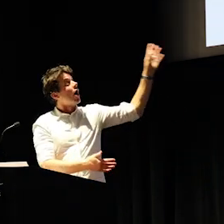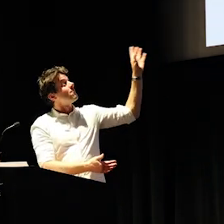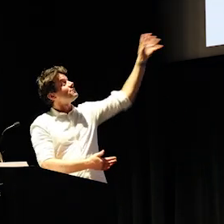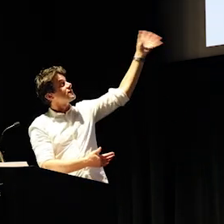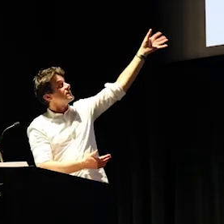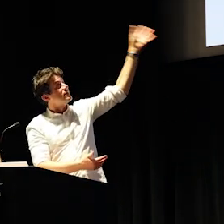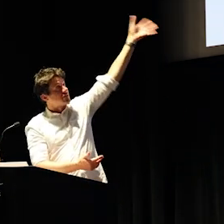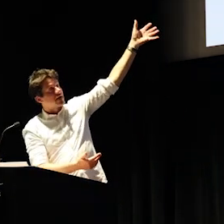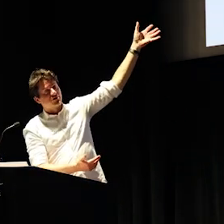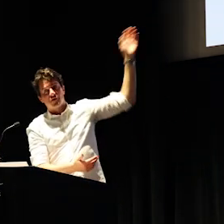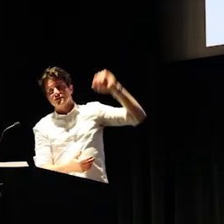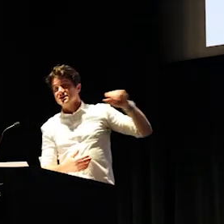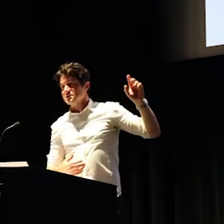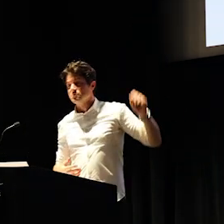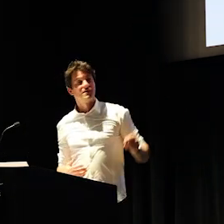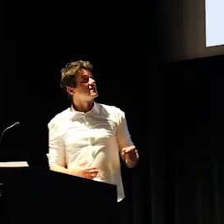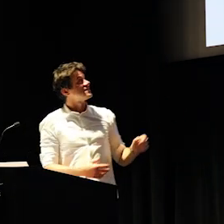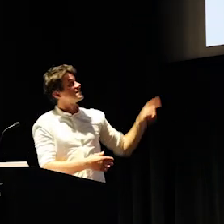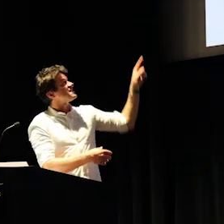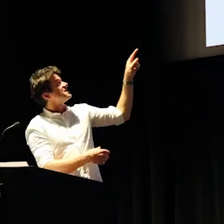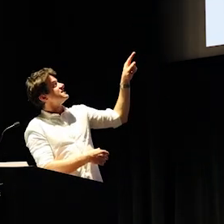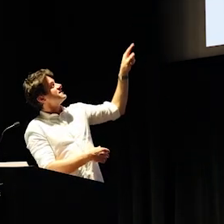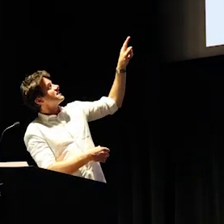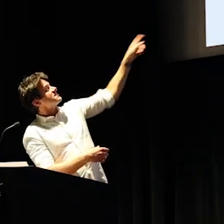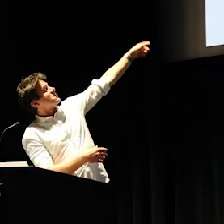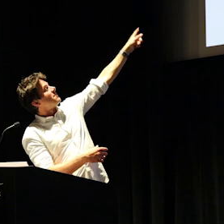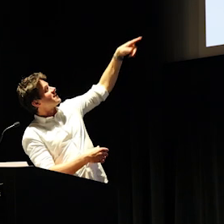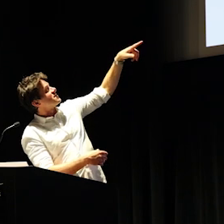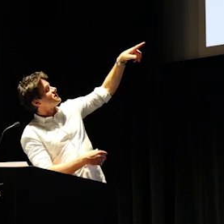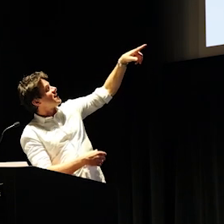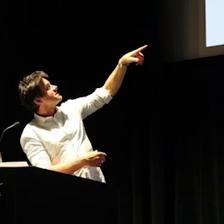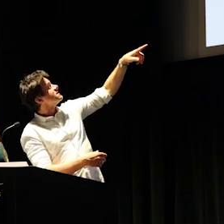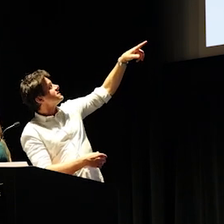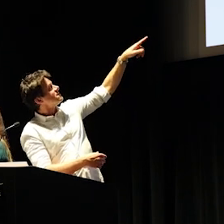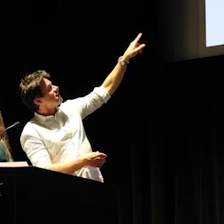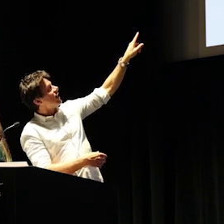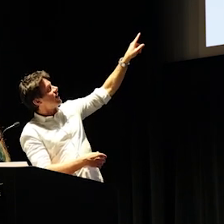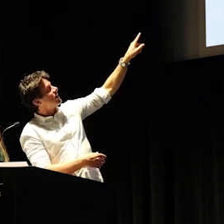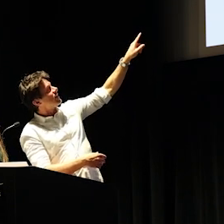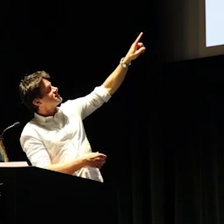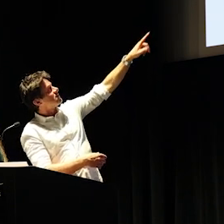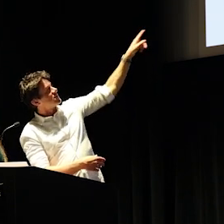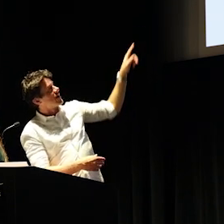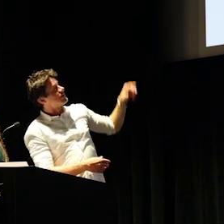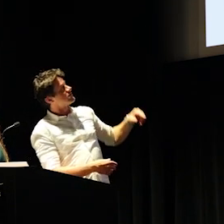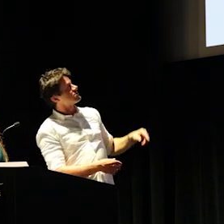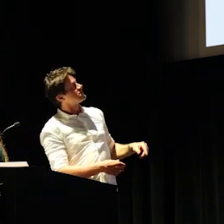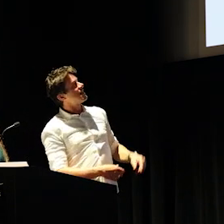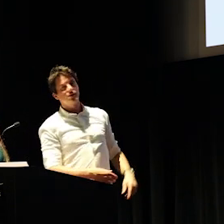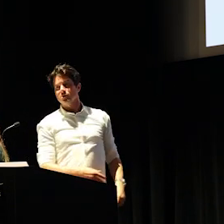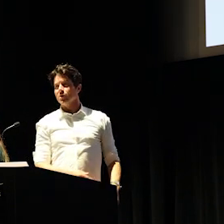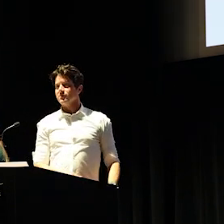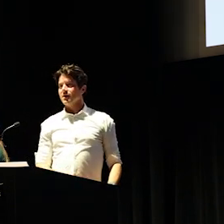anyway, that's what Cocktail Revival is this big thing. That's the climactic event. That was at Radio